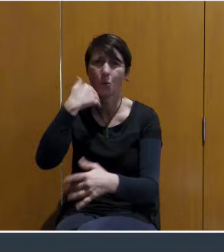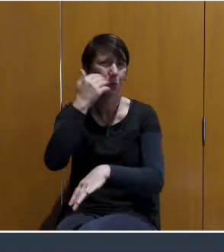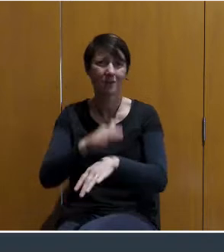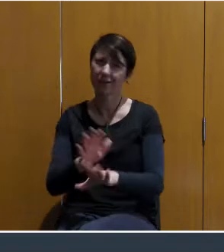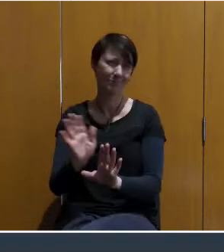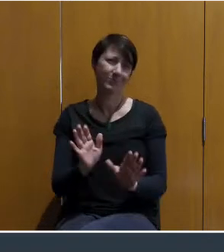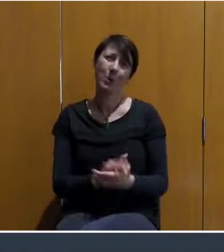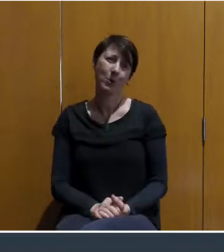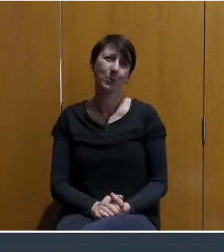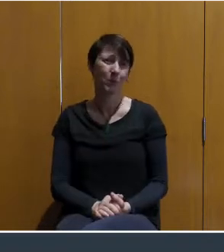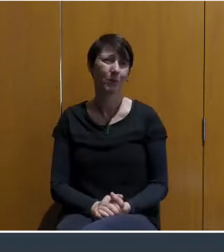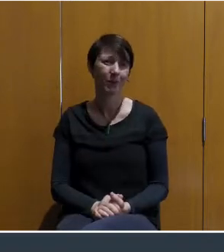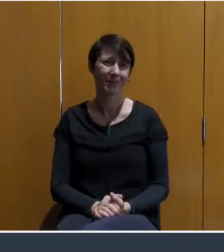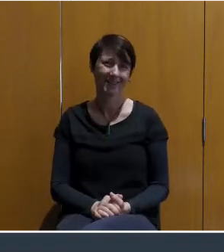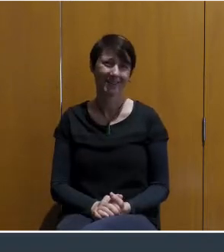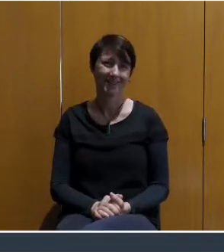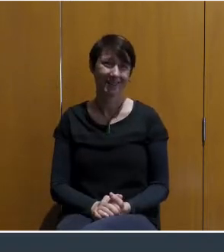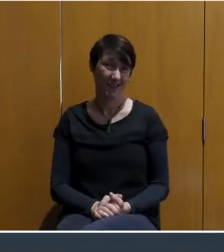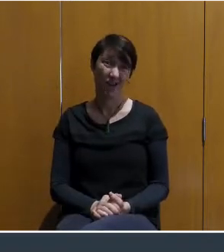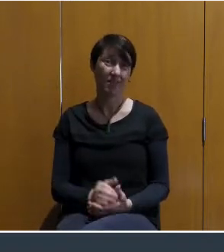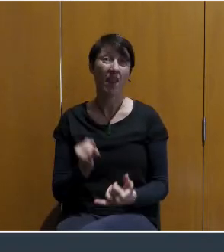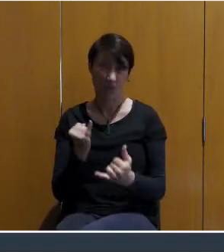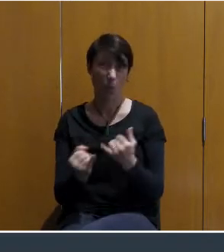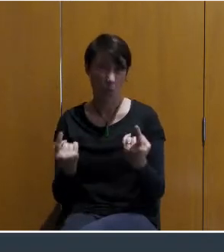with lots of dogs, and actually it's the worst thing we can